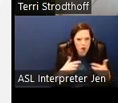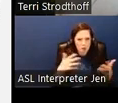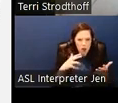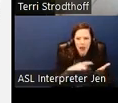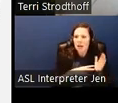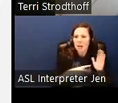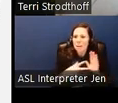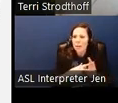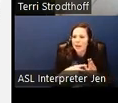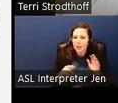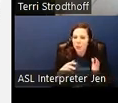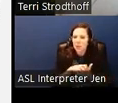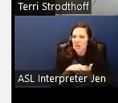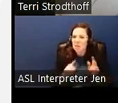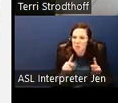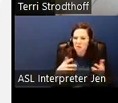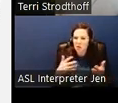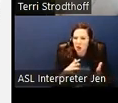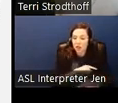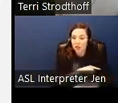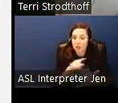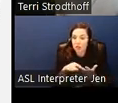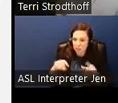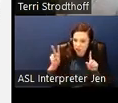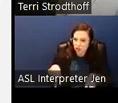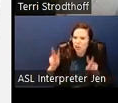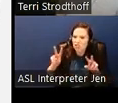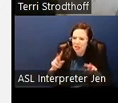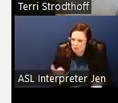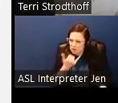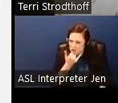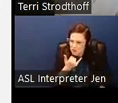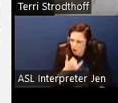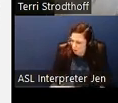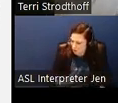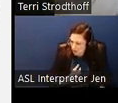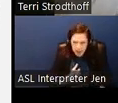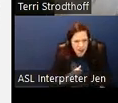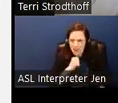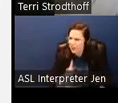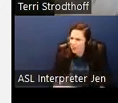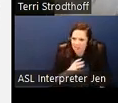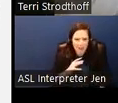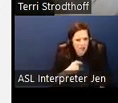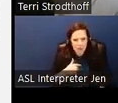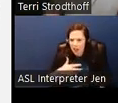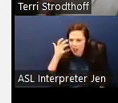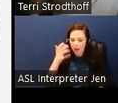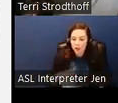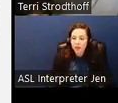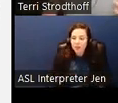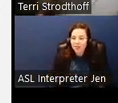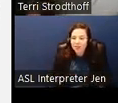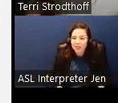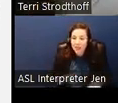Anger, or for judgment, I'm angry. What's wrong with me? It's not right. It's not okay for me to feel angry. Of course, a baby doesn't